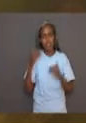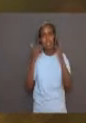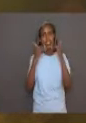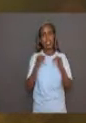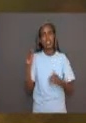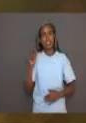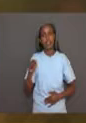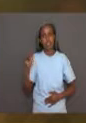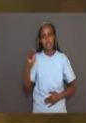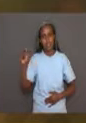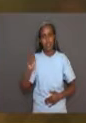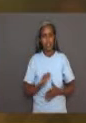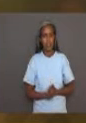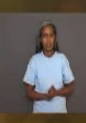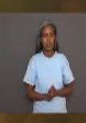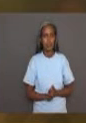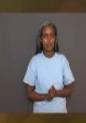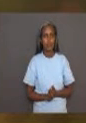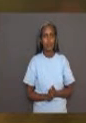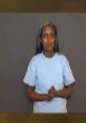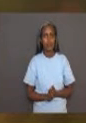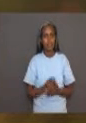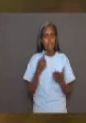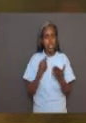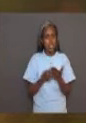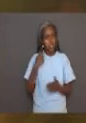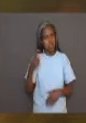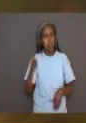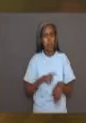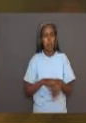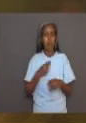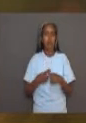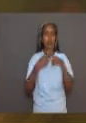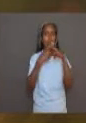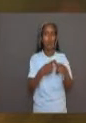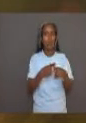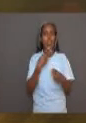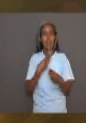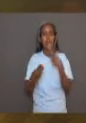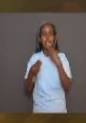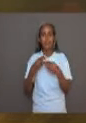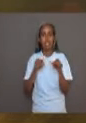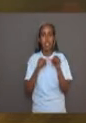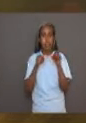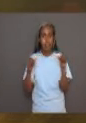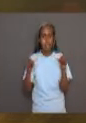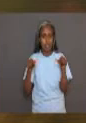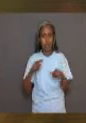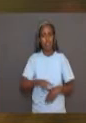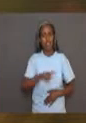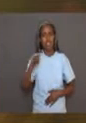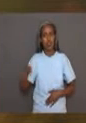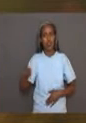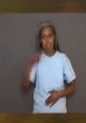standard deviation. This is sometimes called a mathematical measure of